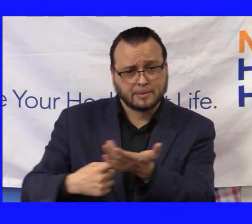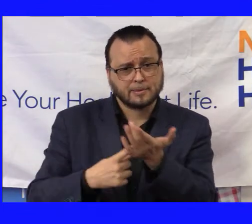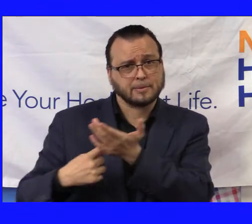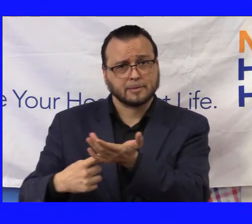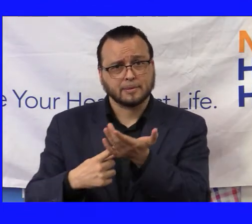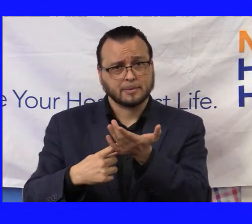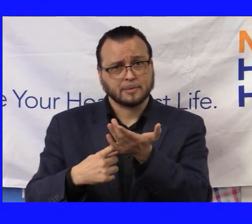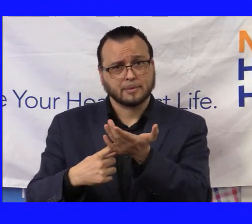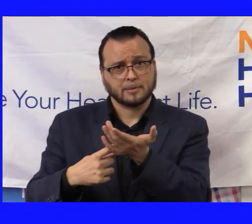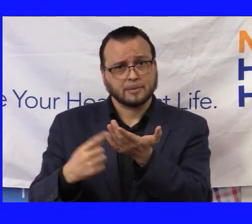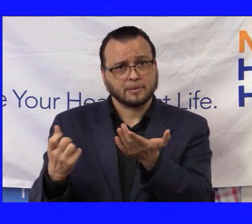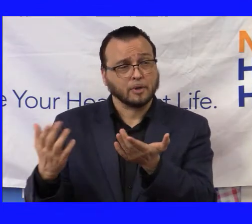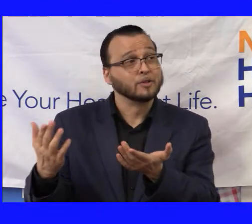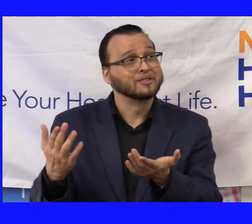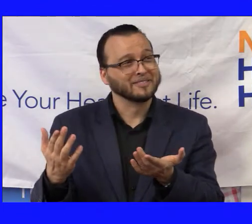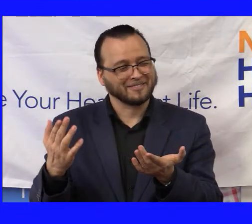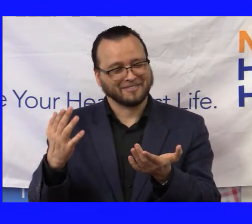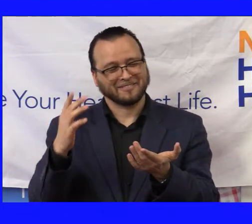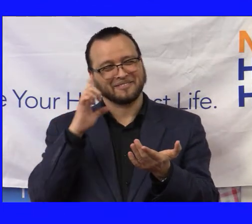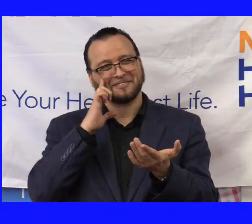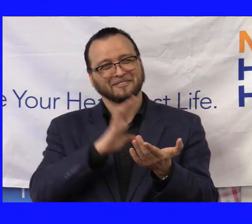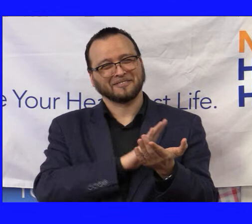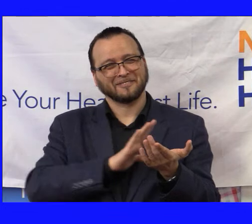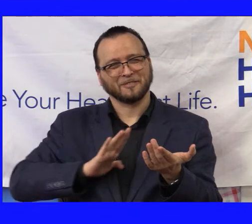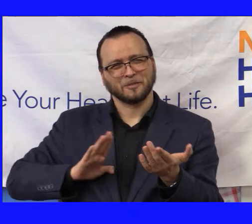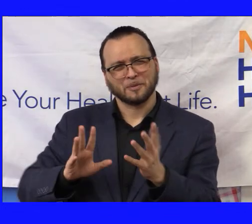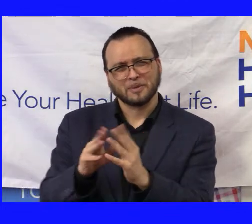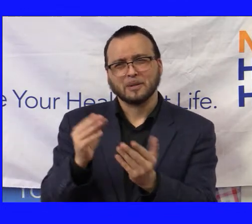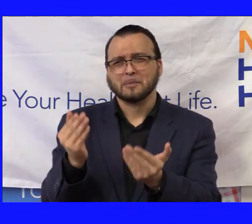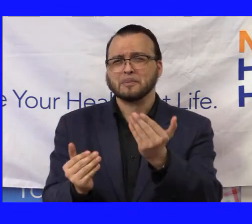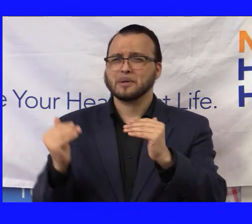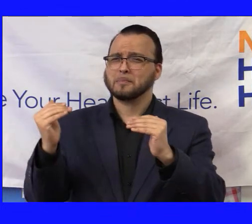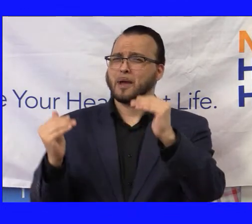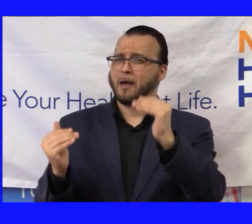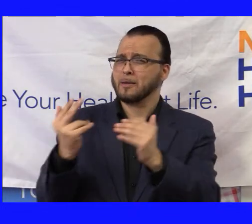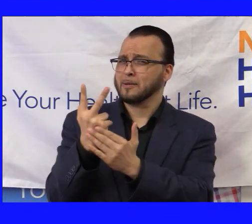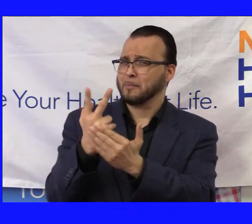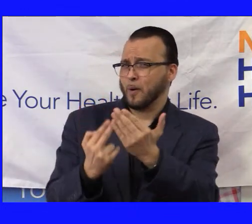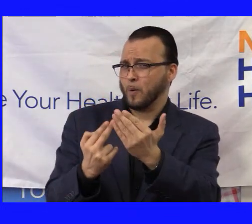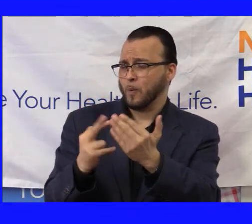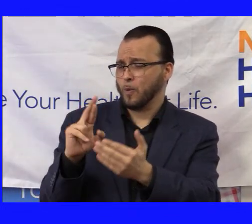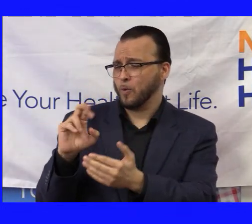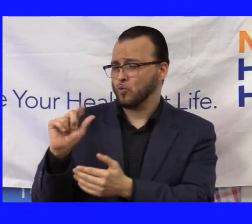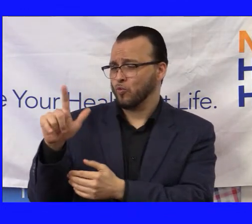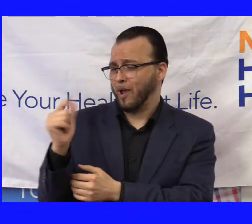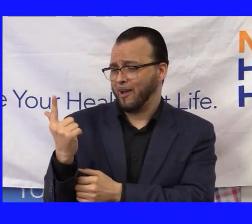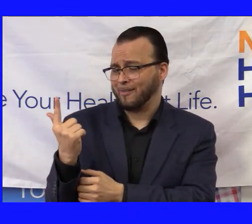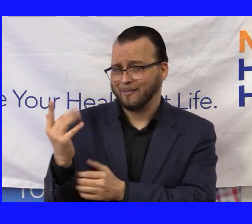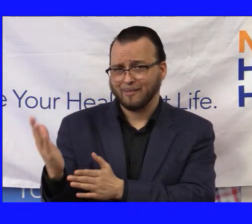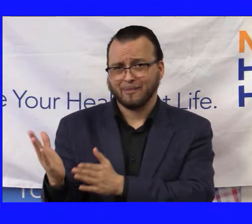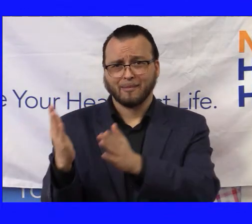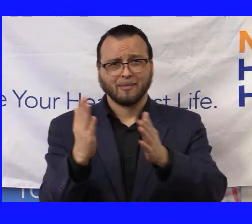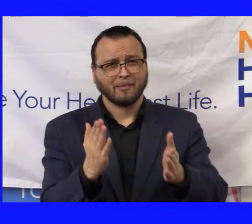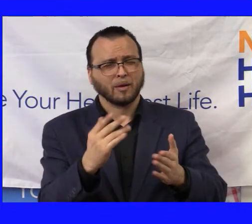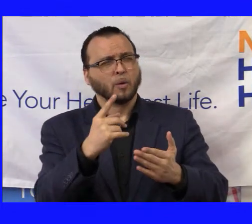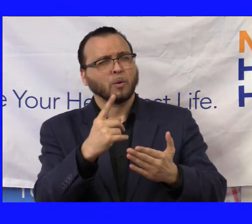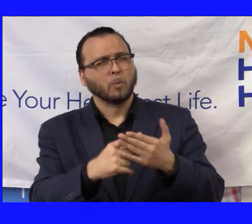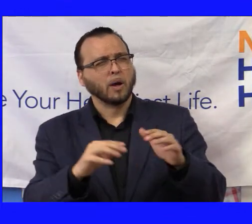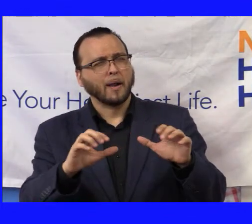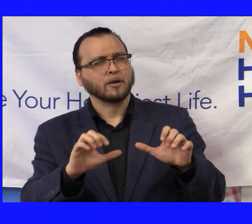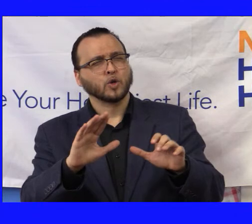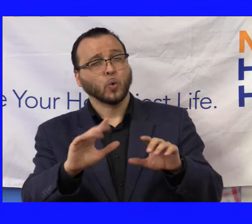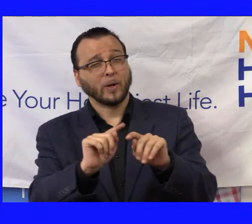to balance both, the rating as well as the action that your team will take